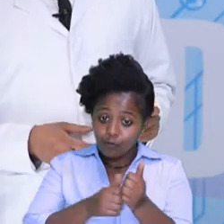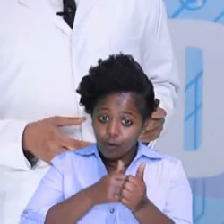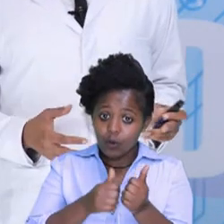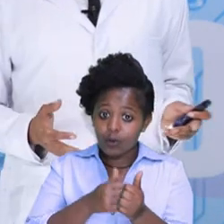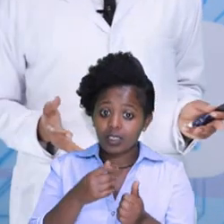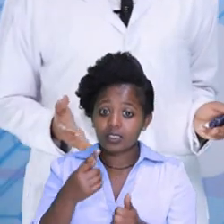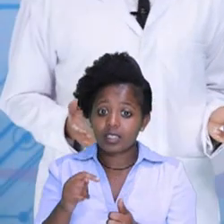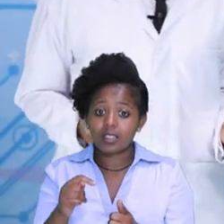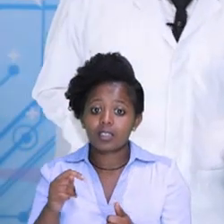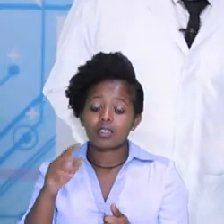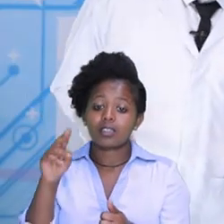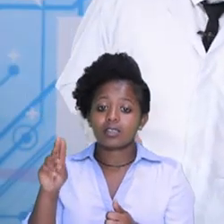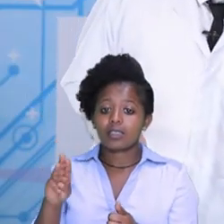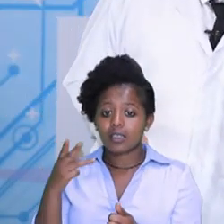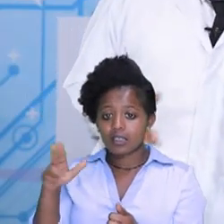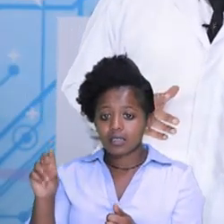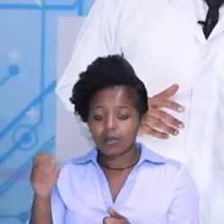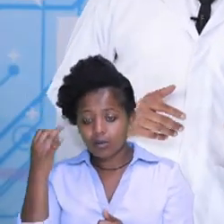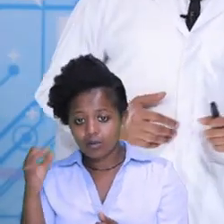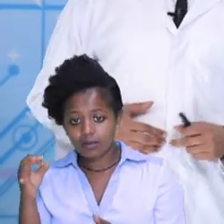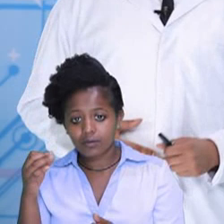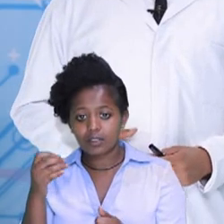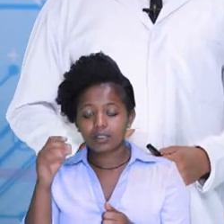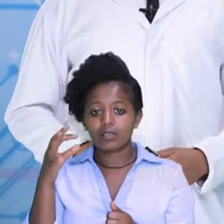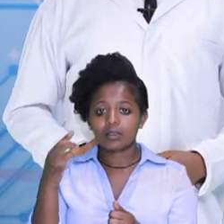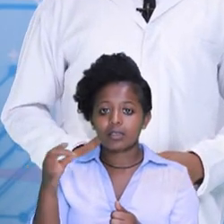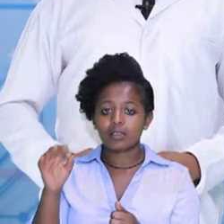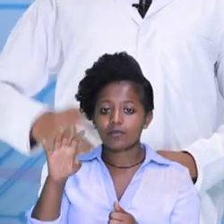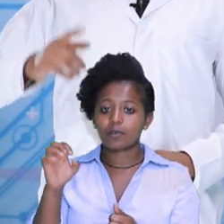following the surrender of Japan in 1945,